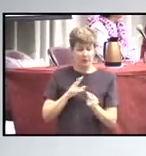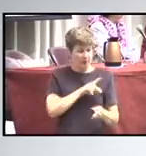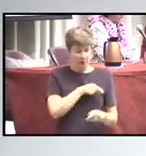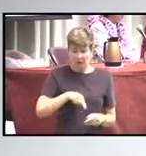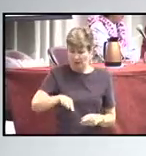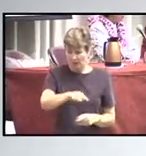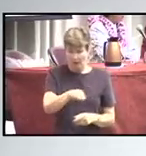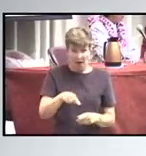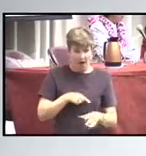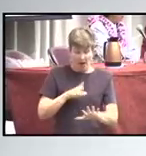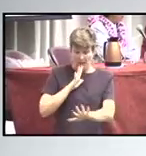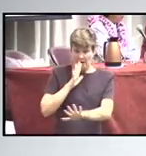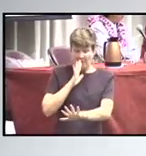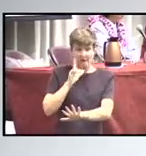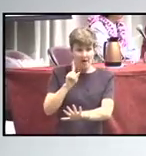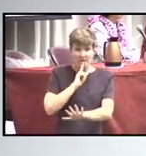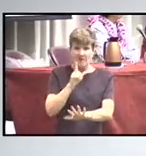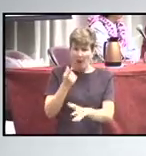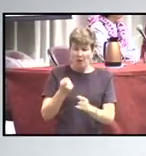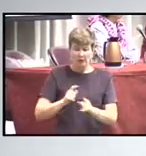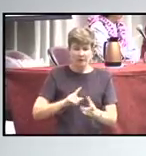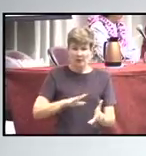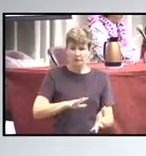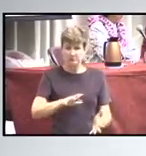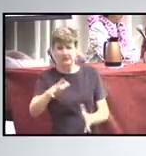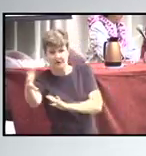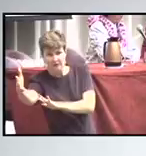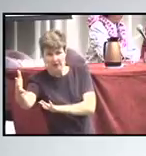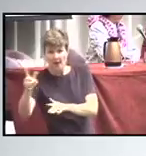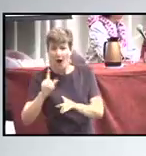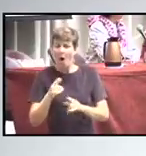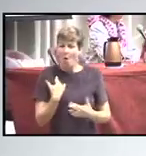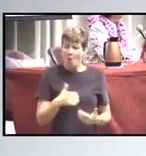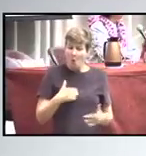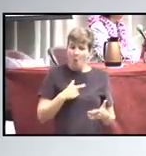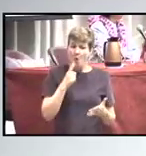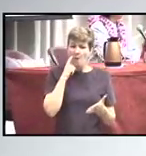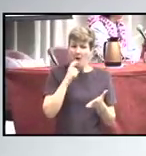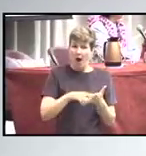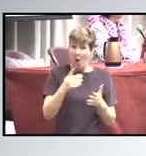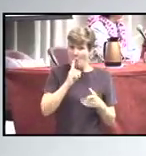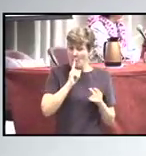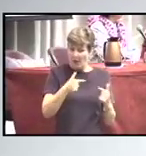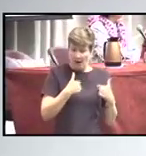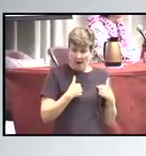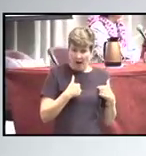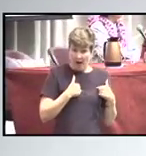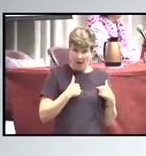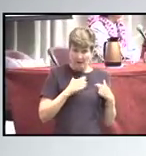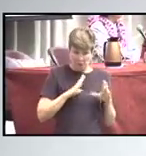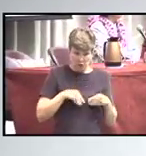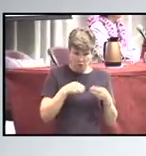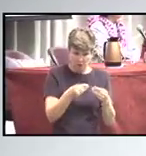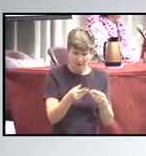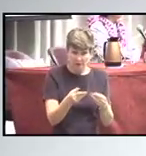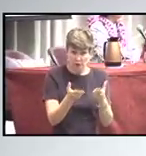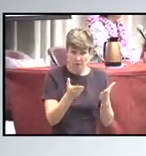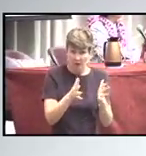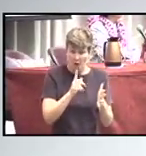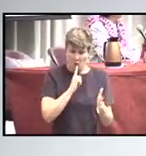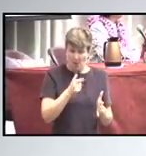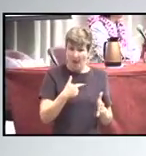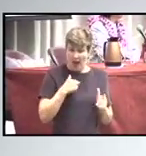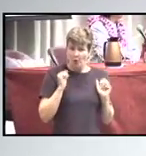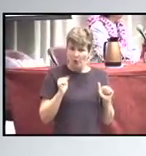it's very, it can be very different. And it really pointed out for me how vulnerable I was as a service provider and how vulnerable